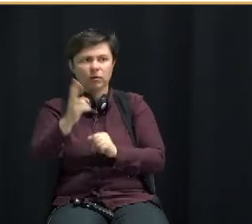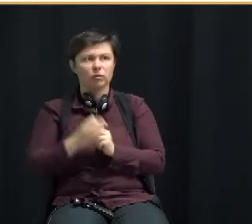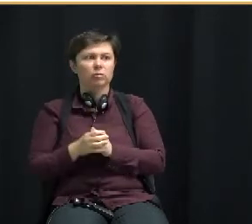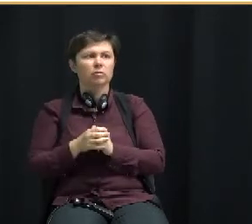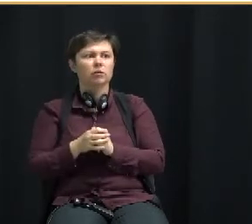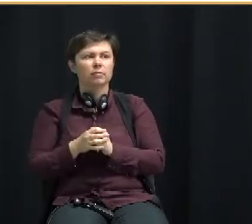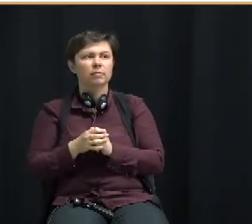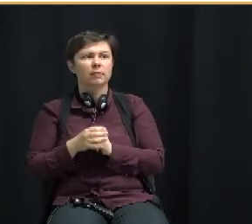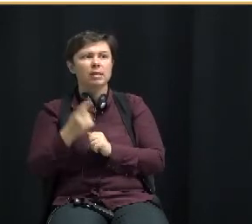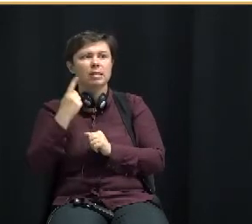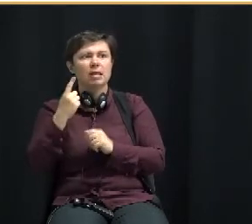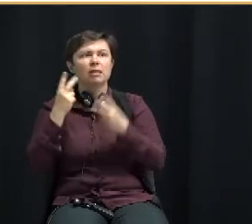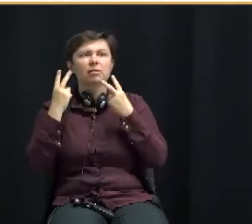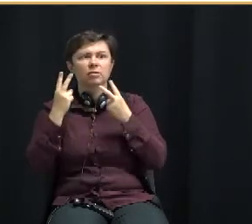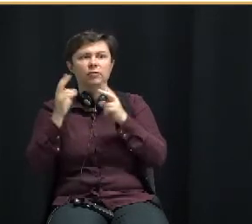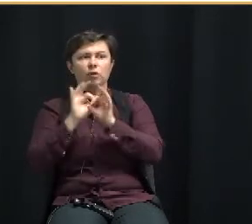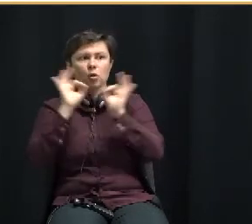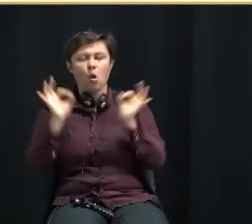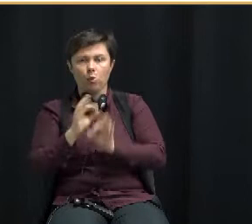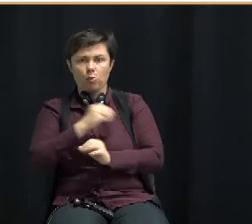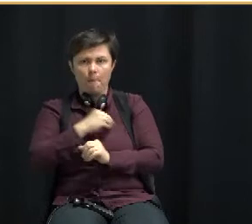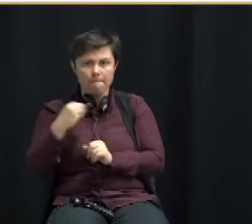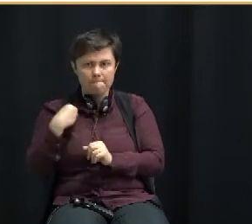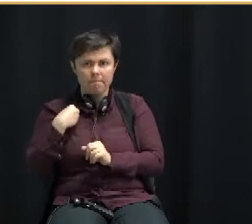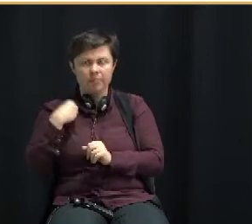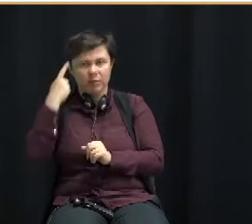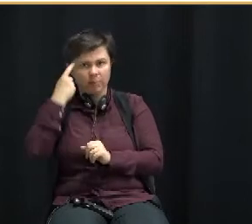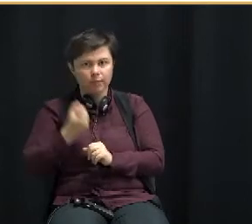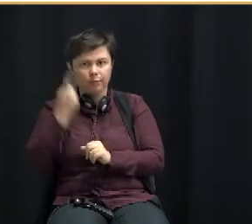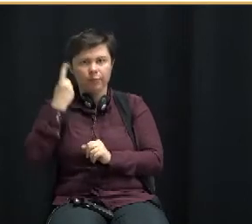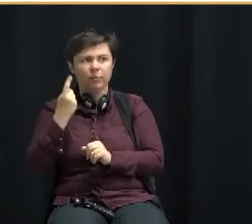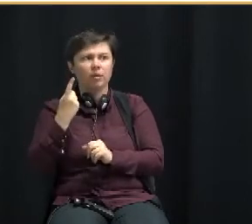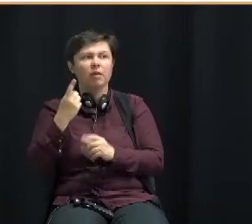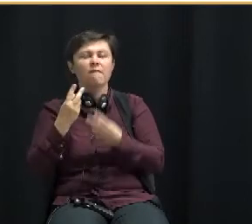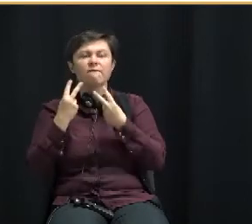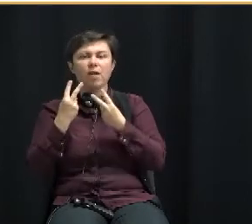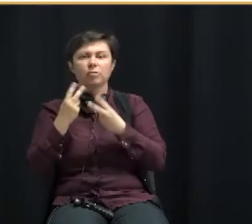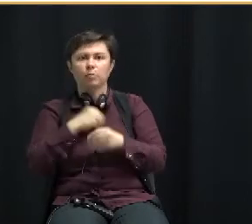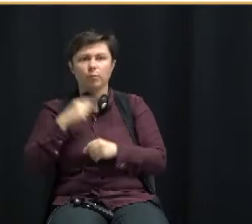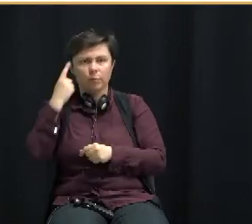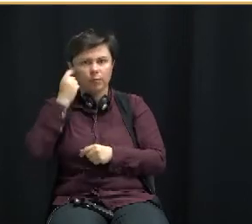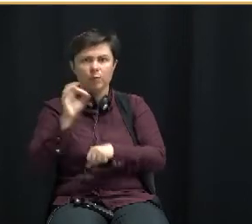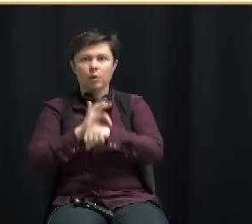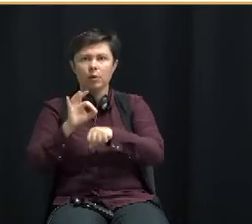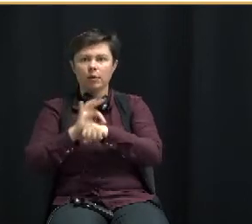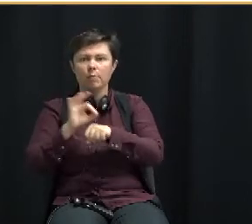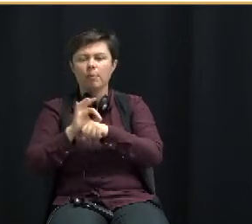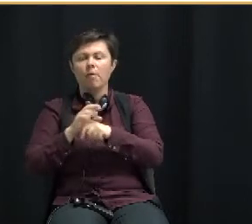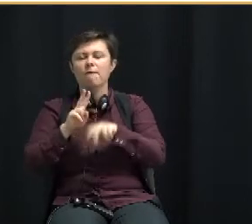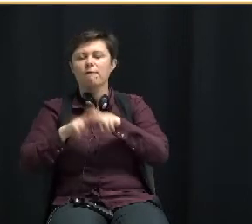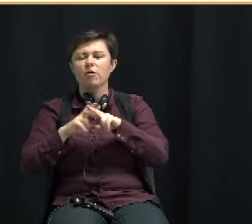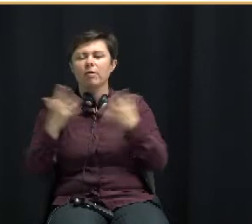dissemination of good practices and its availability. One of the important Polish initiatives we have is